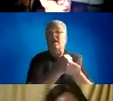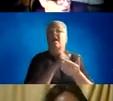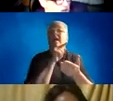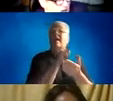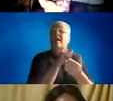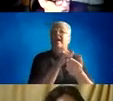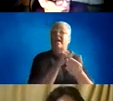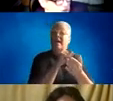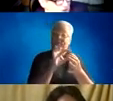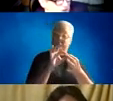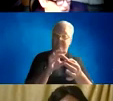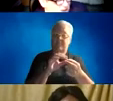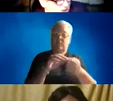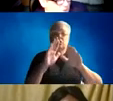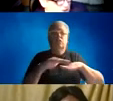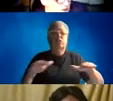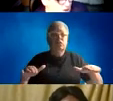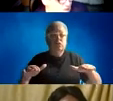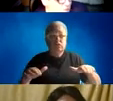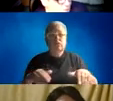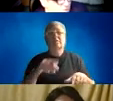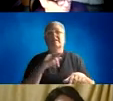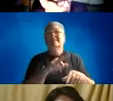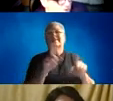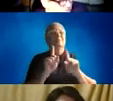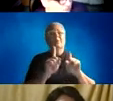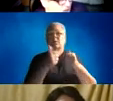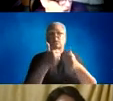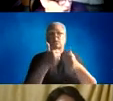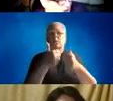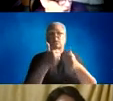undernourished, which leads to stunting, which is a form of impairment,